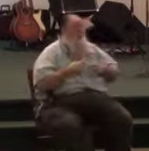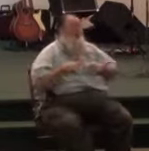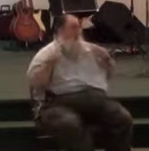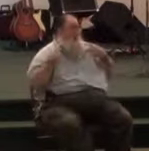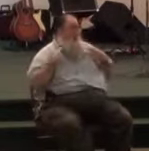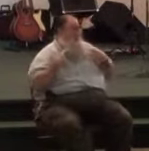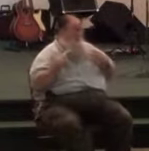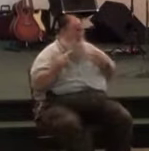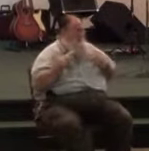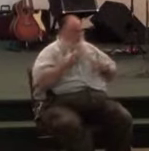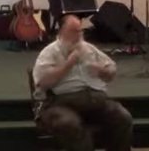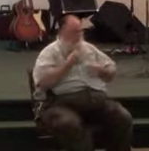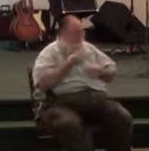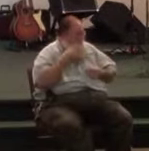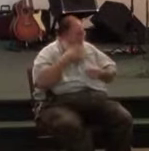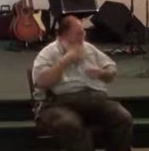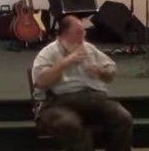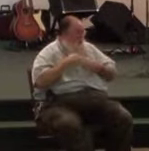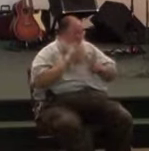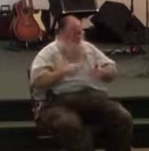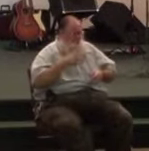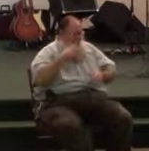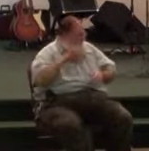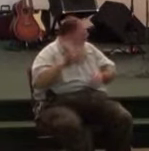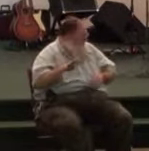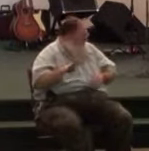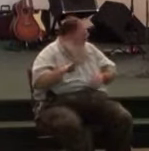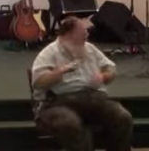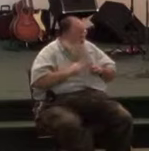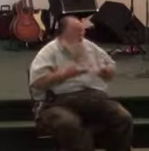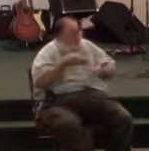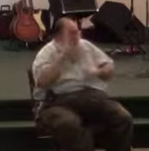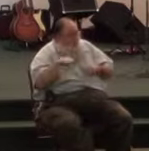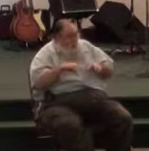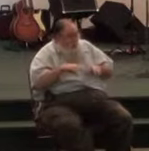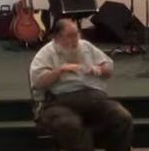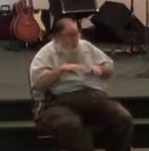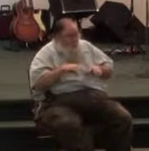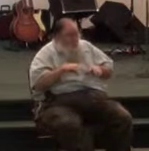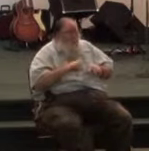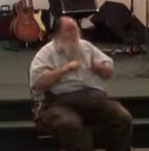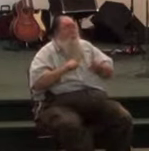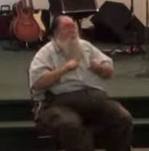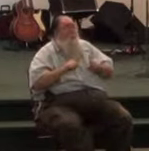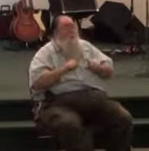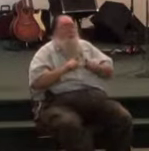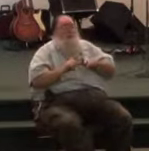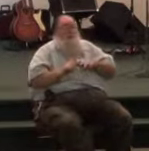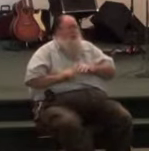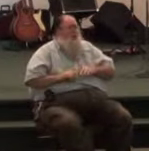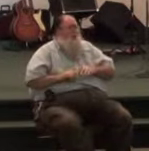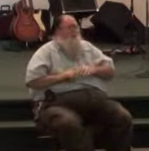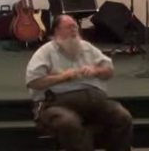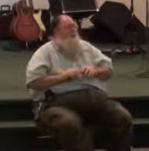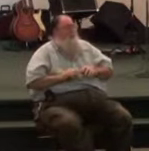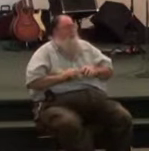is around them, and things are going. And what does God do but disperse these people all over the land? And the